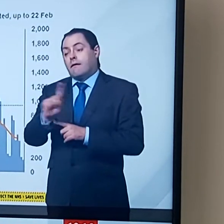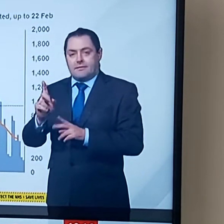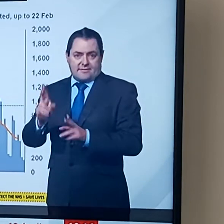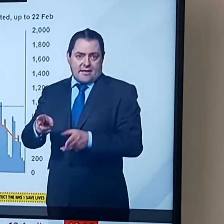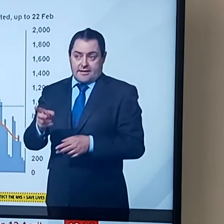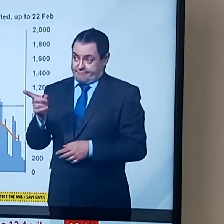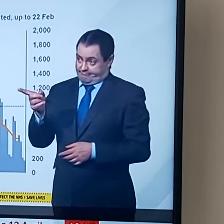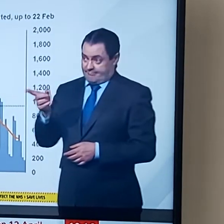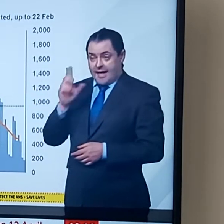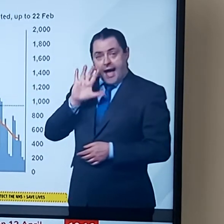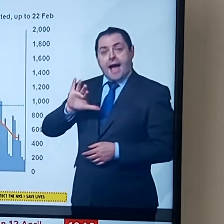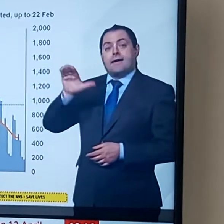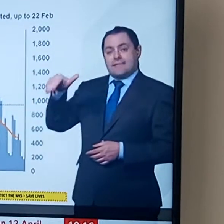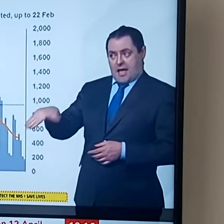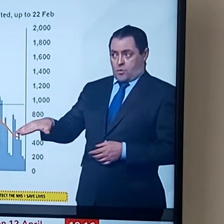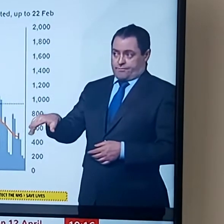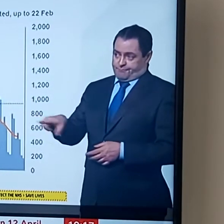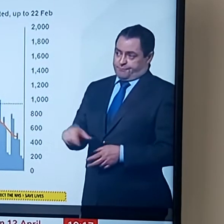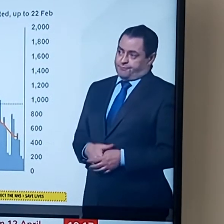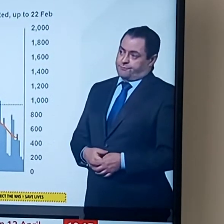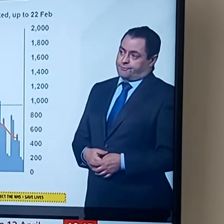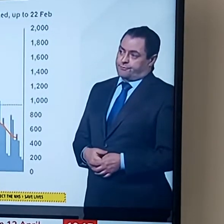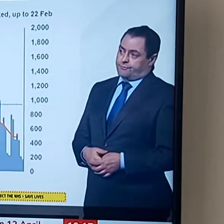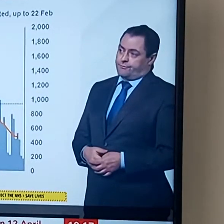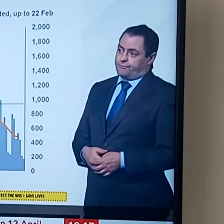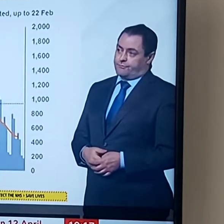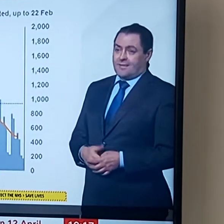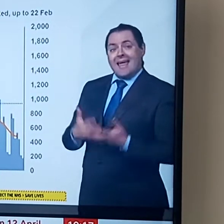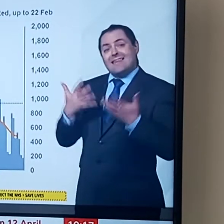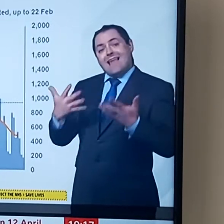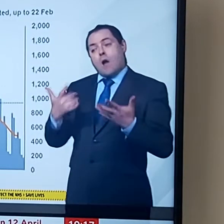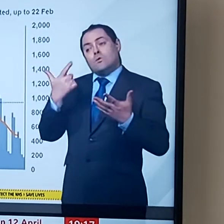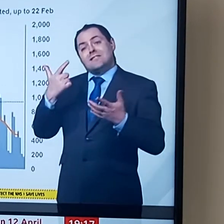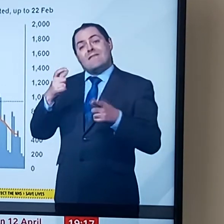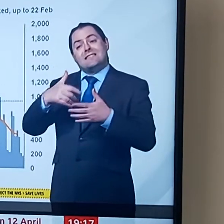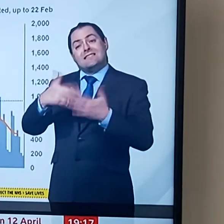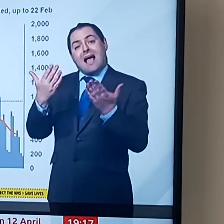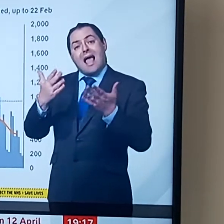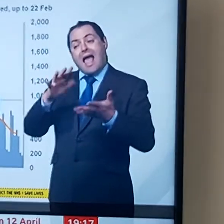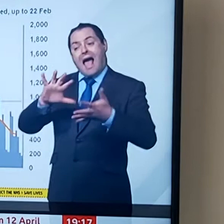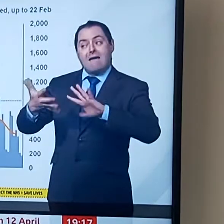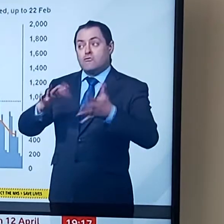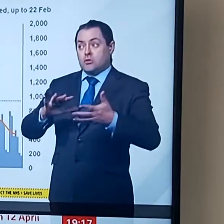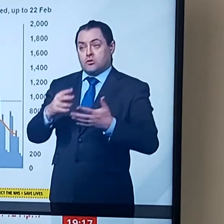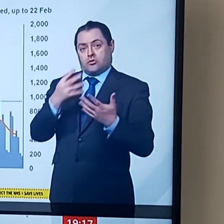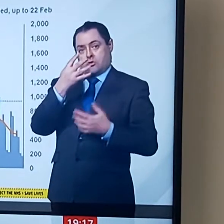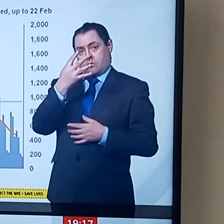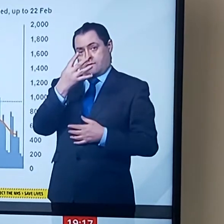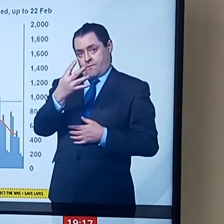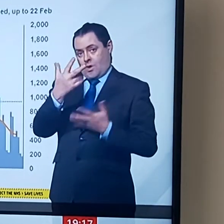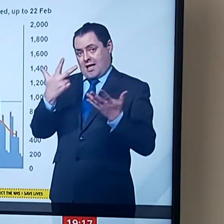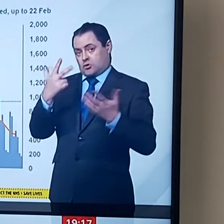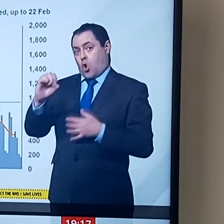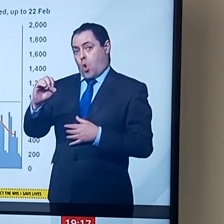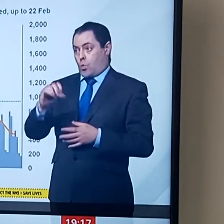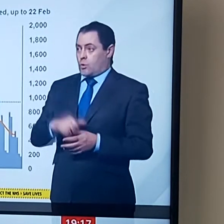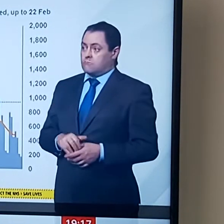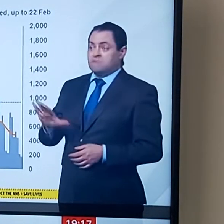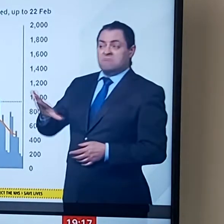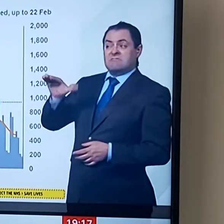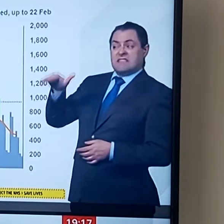also falling, and the most recent 7-day average is 480 deaths a day. So